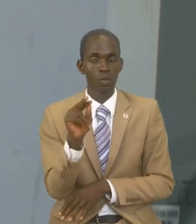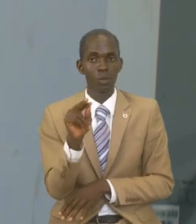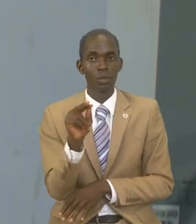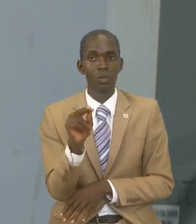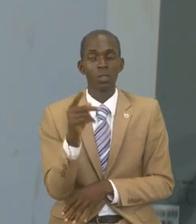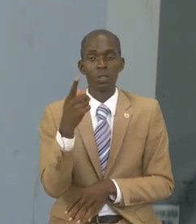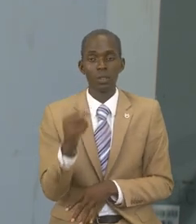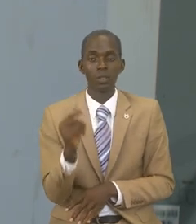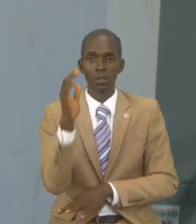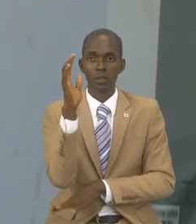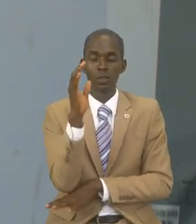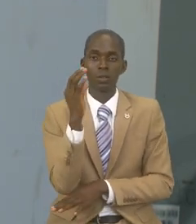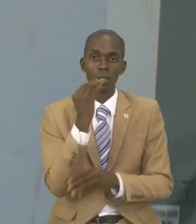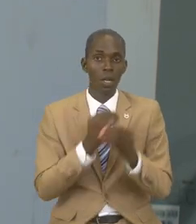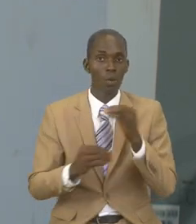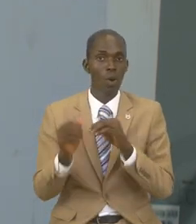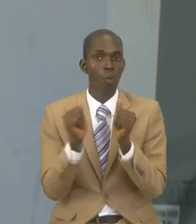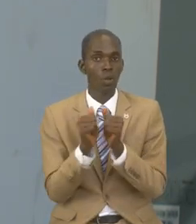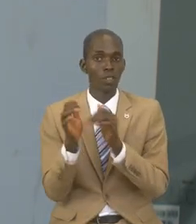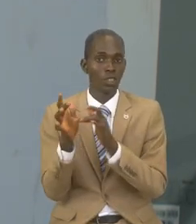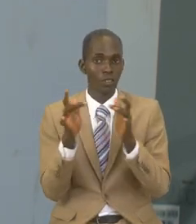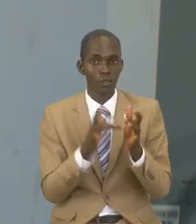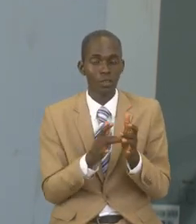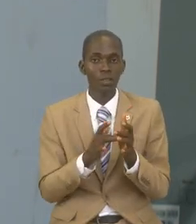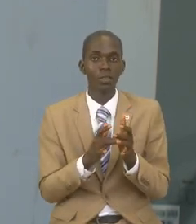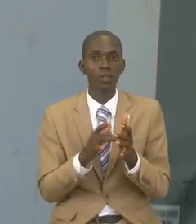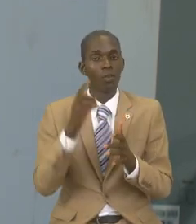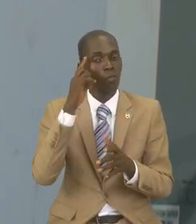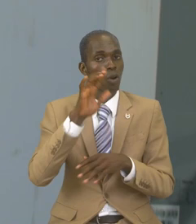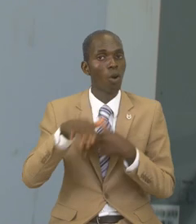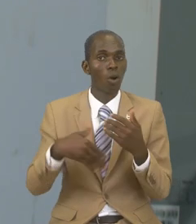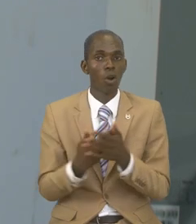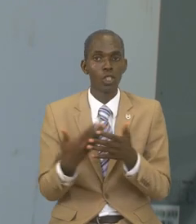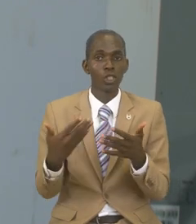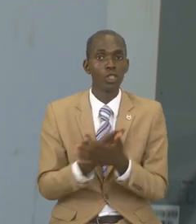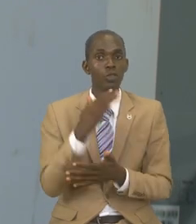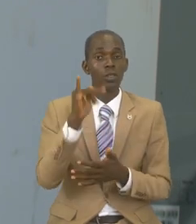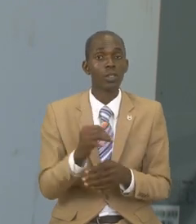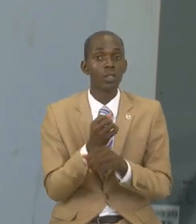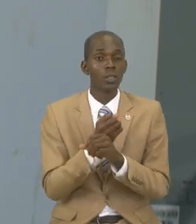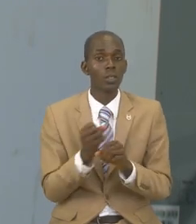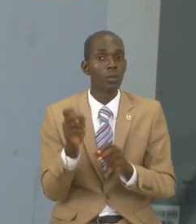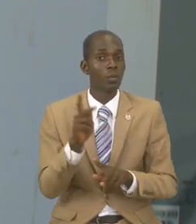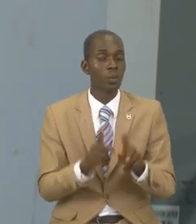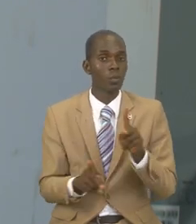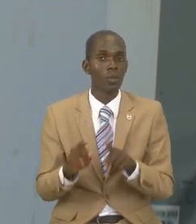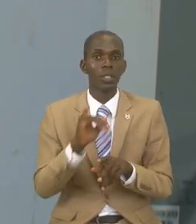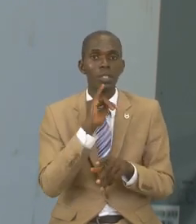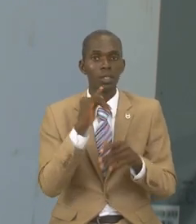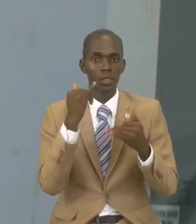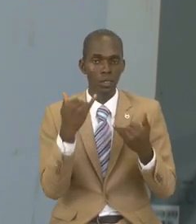lunch hour with Jesus for all converts is now